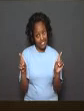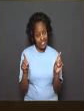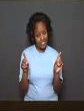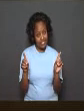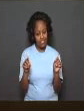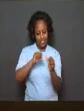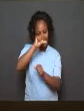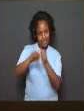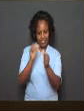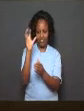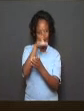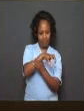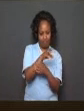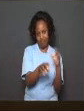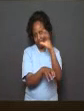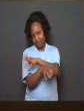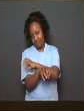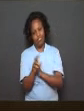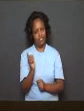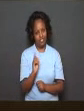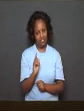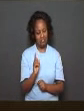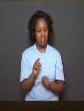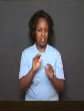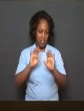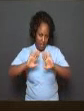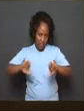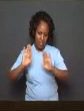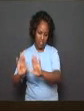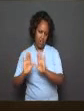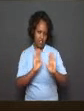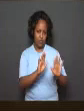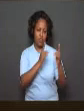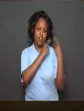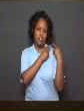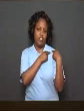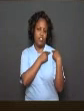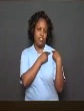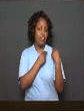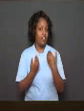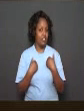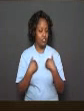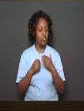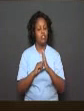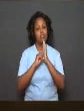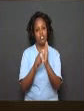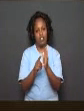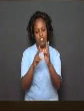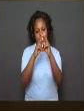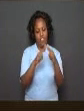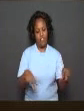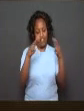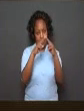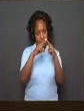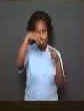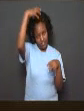not interfere with one another's roles and responsibilities. For instance,